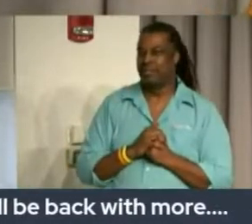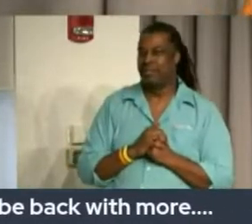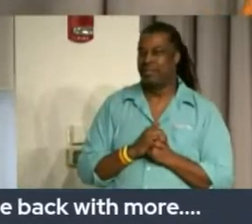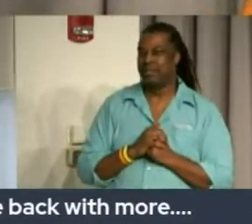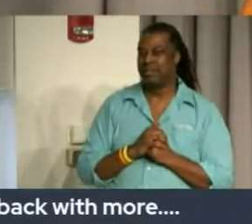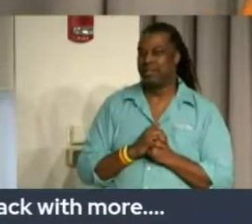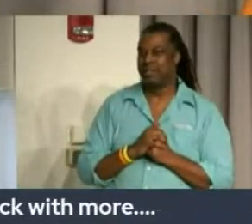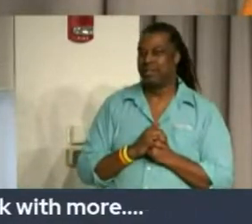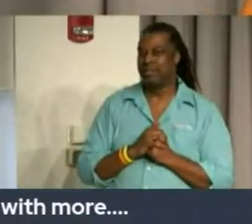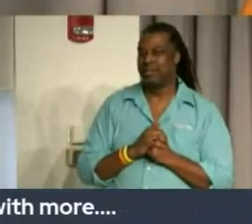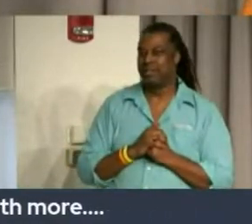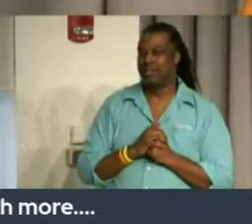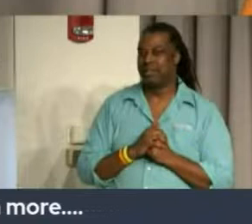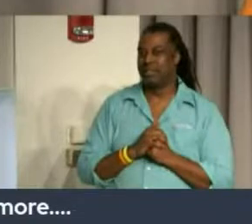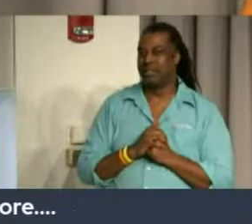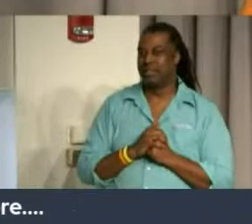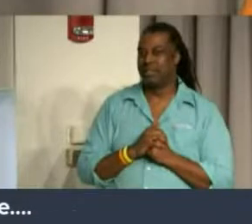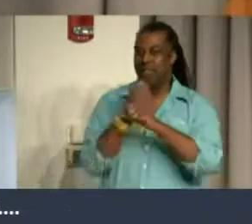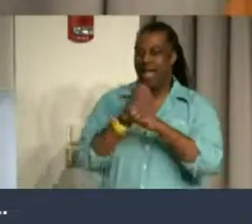You know,